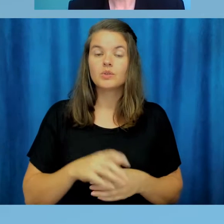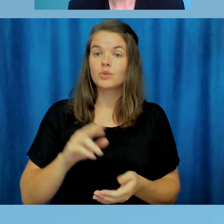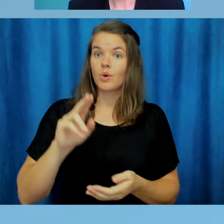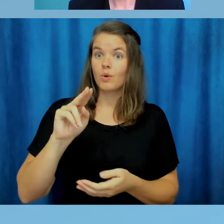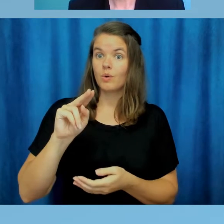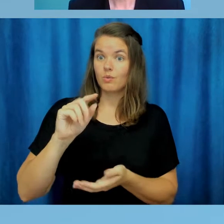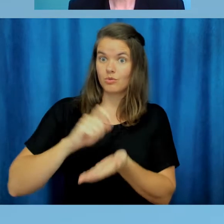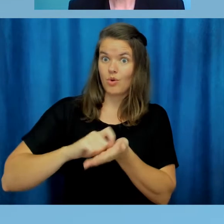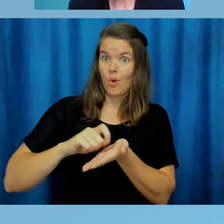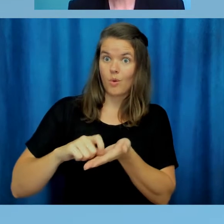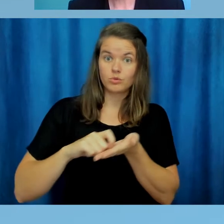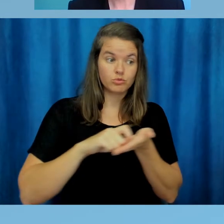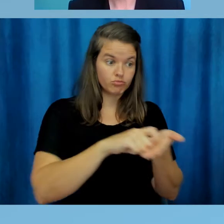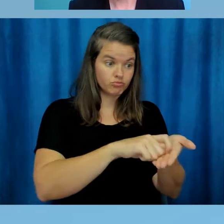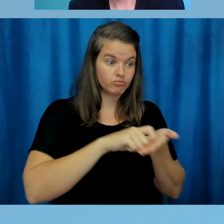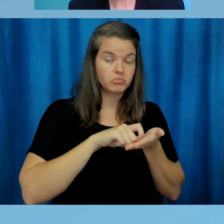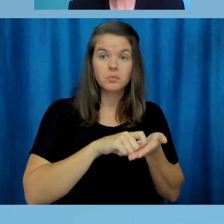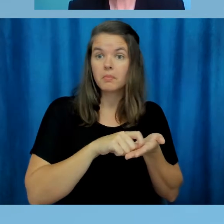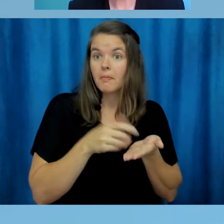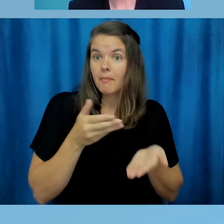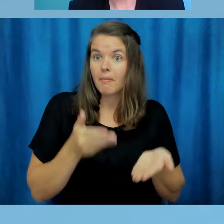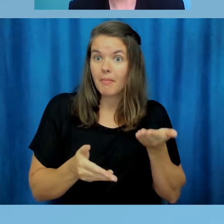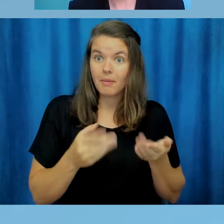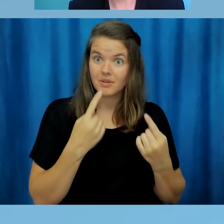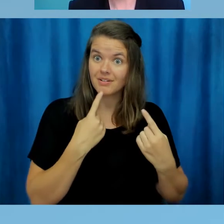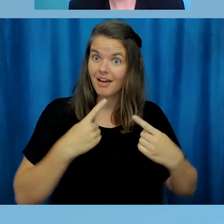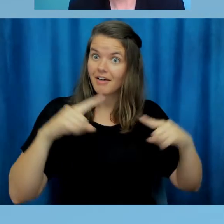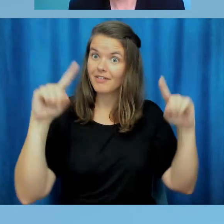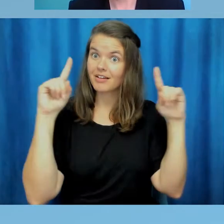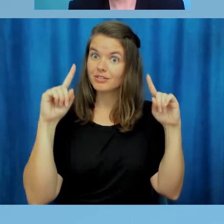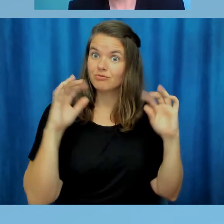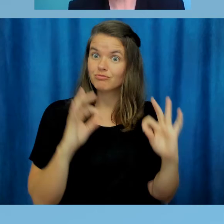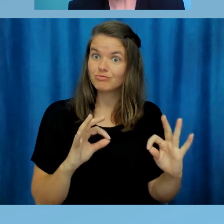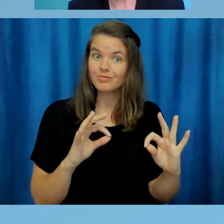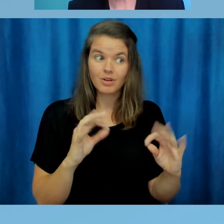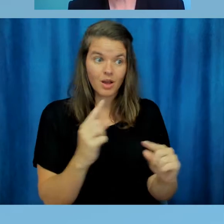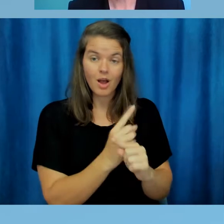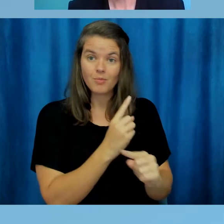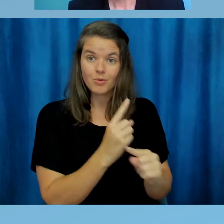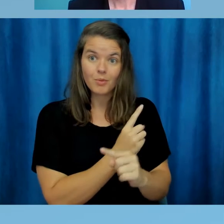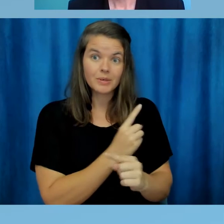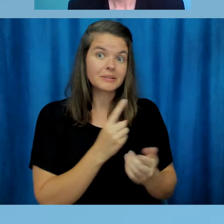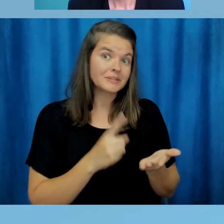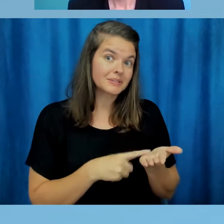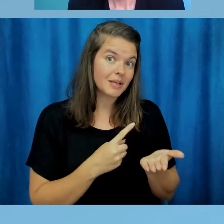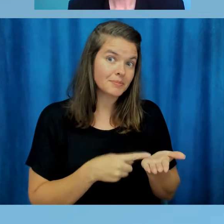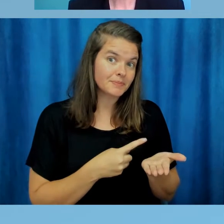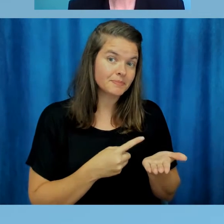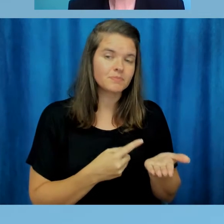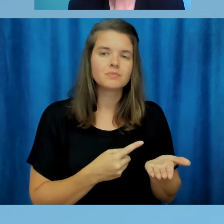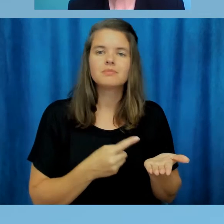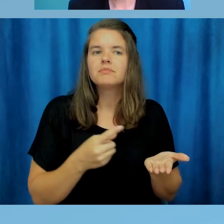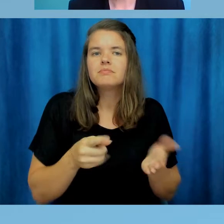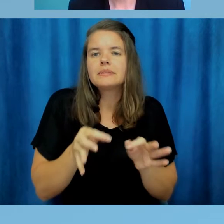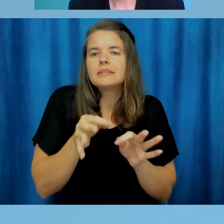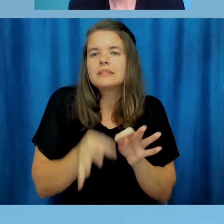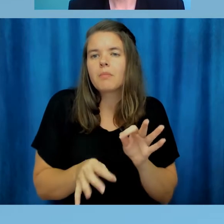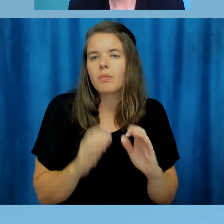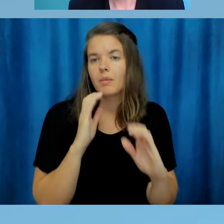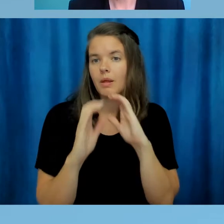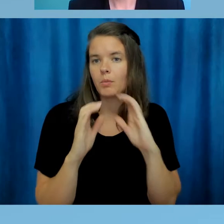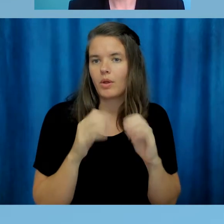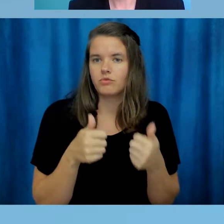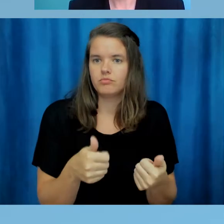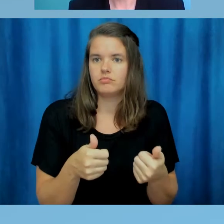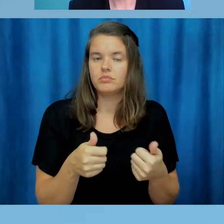of notes may at times be effective and therefore appropriate for simple